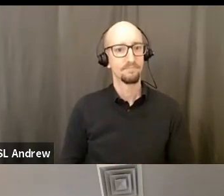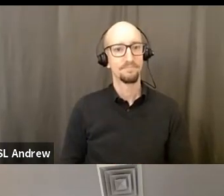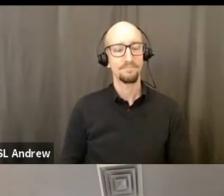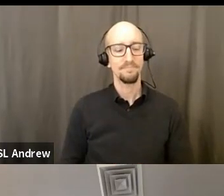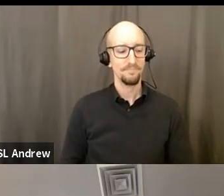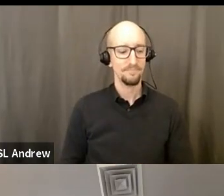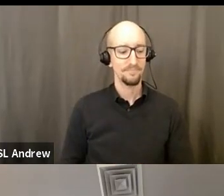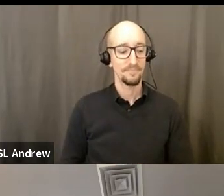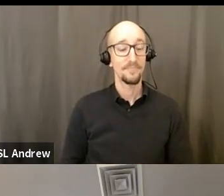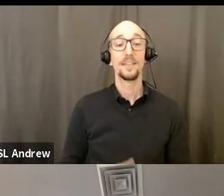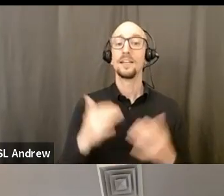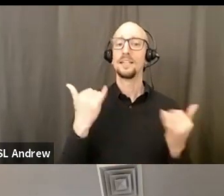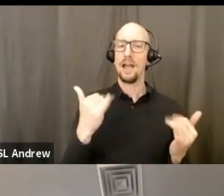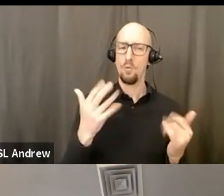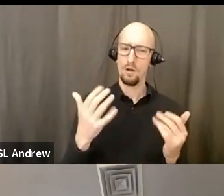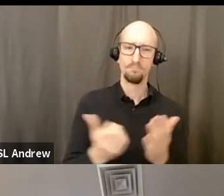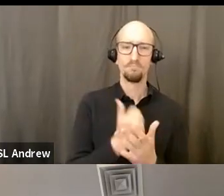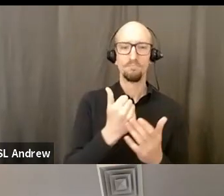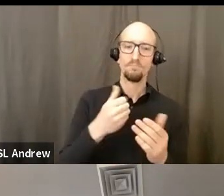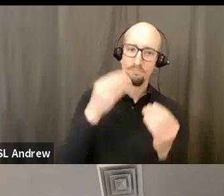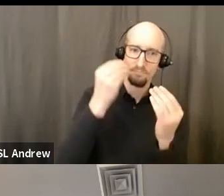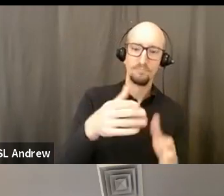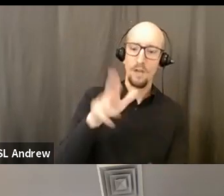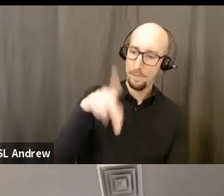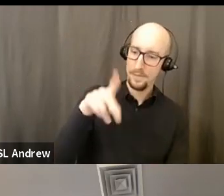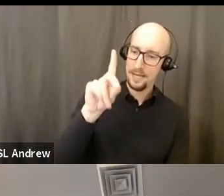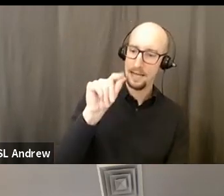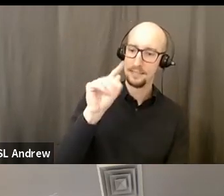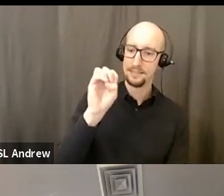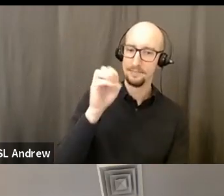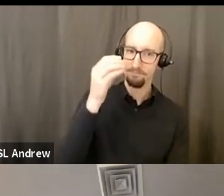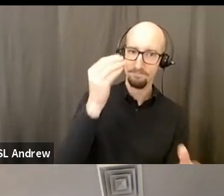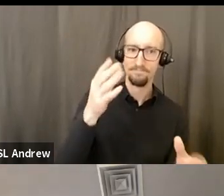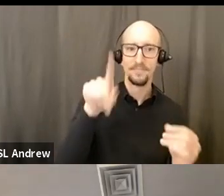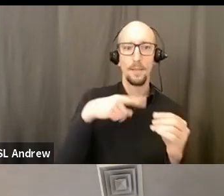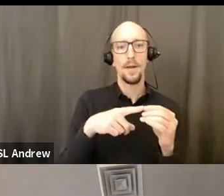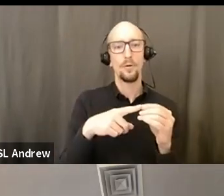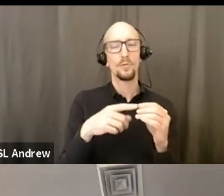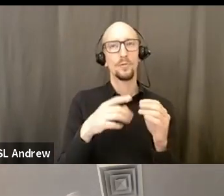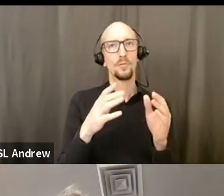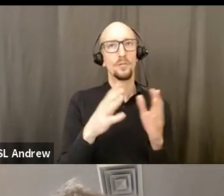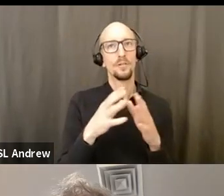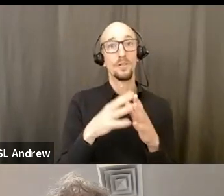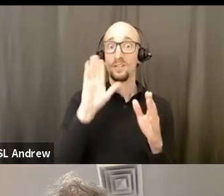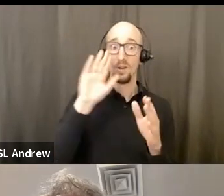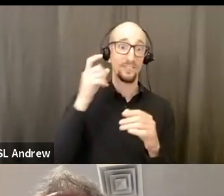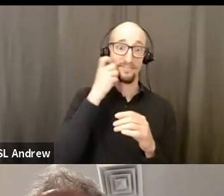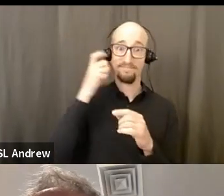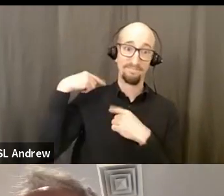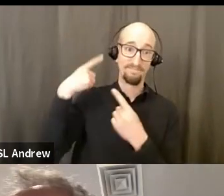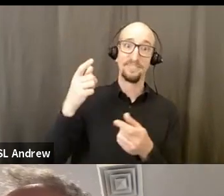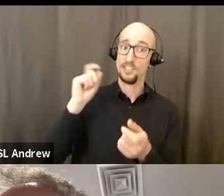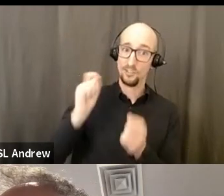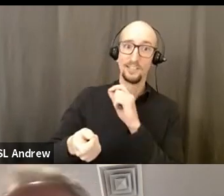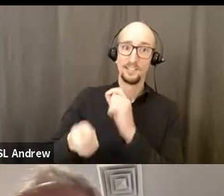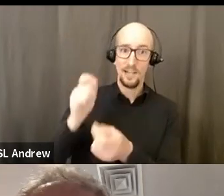Before we go any further, I'd like to give you an update as we proceed, given all the changes that may have